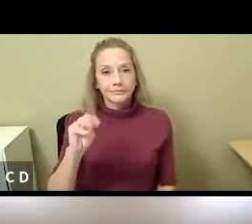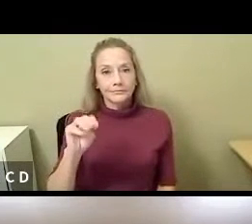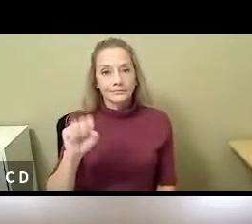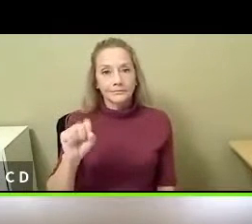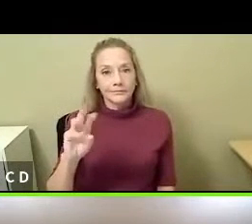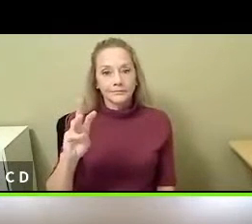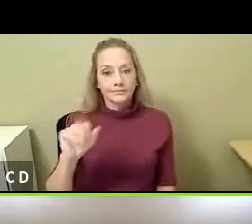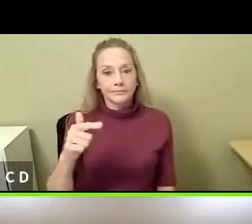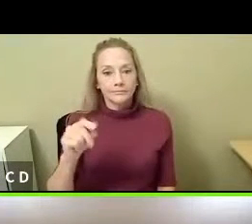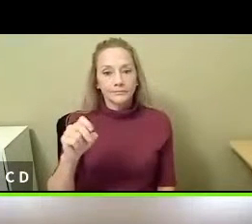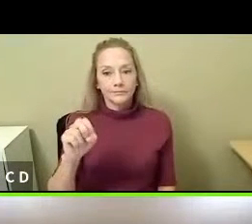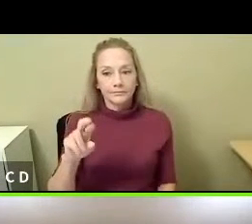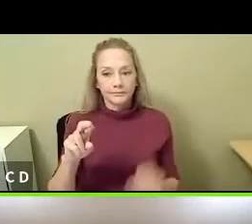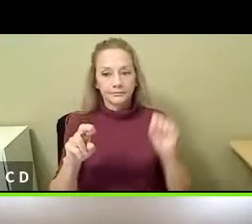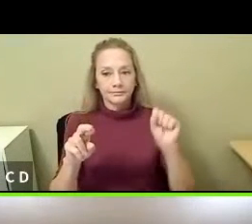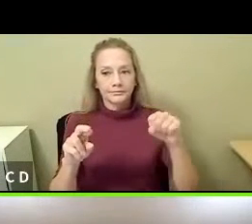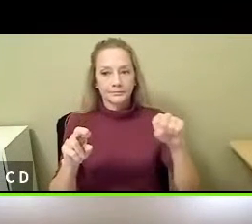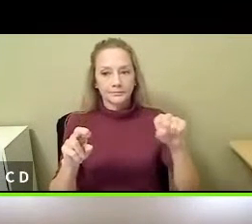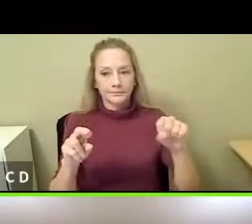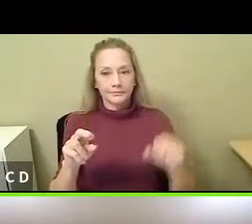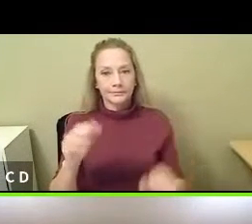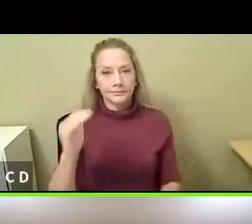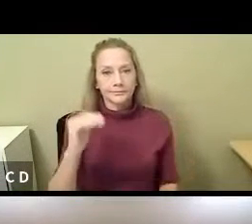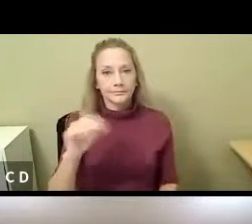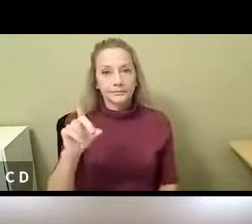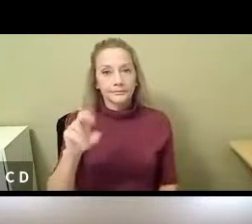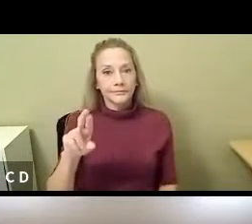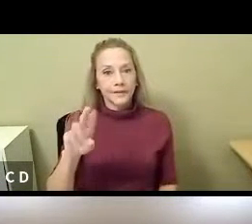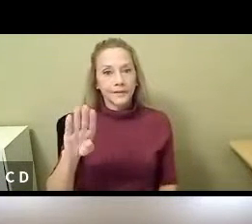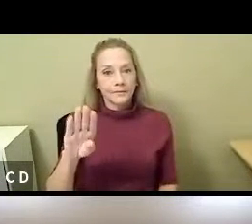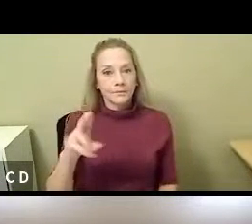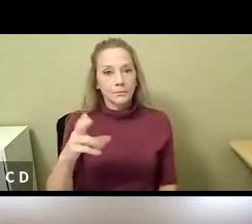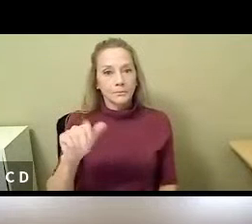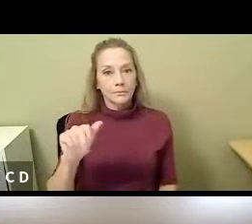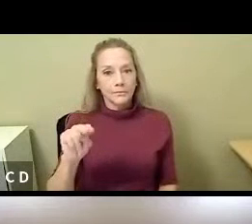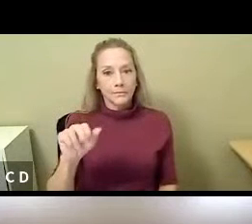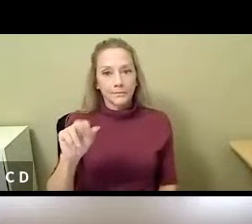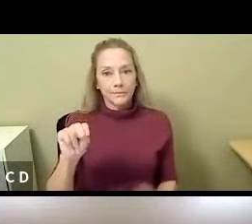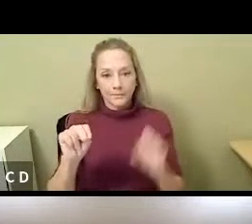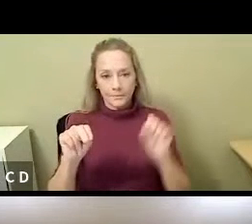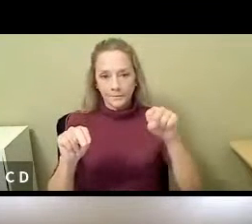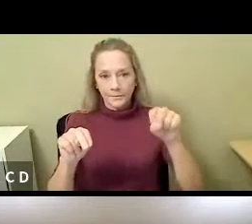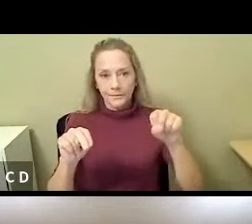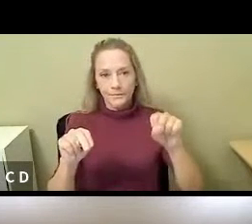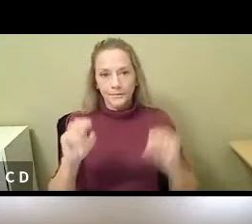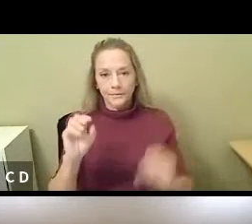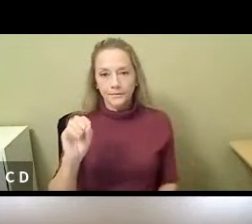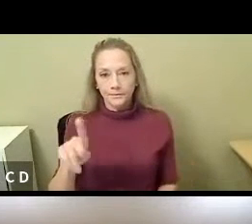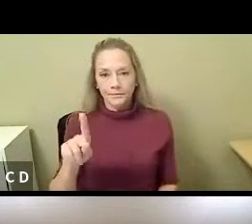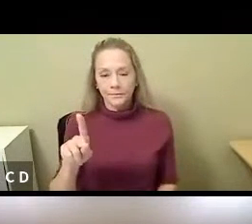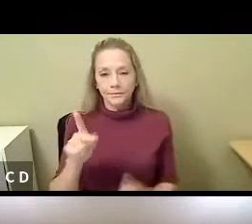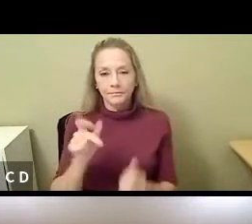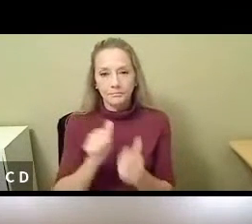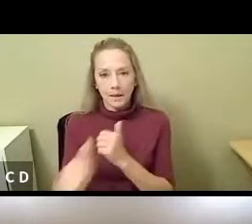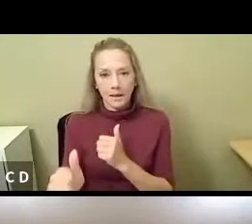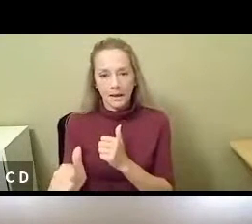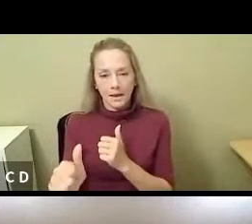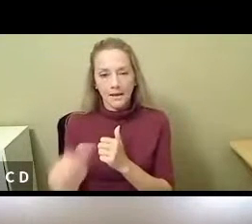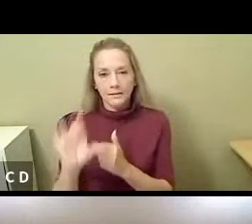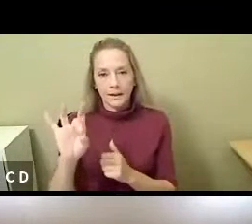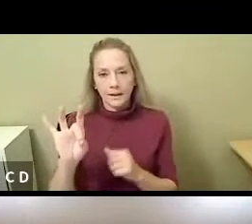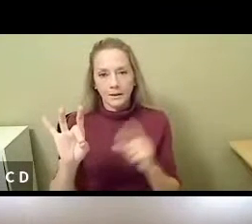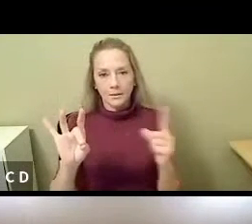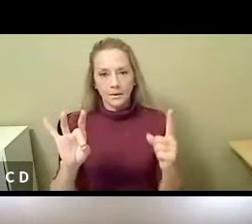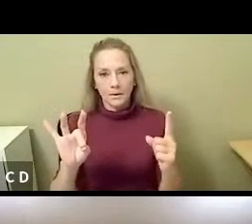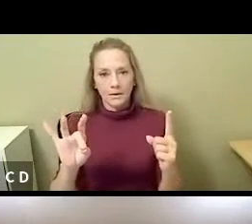Wagner? Yes. Dr. Buchanan? Yes. Okay. Passes 8-1.